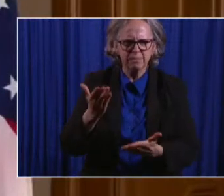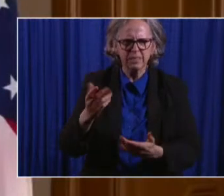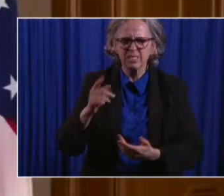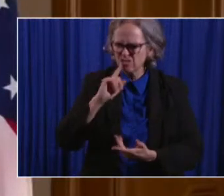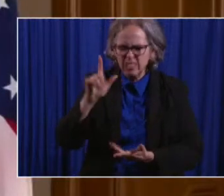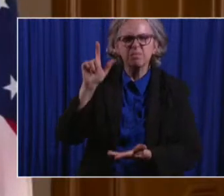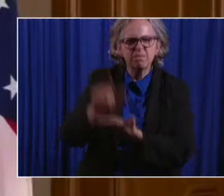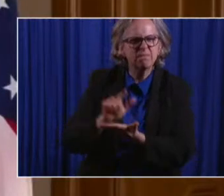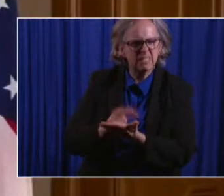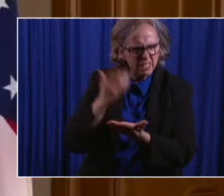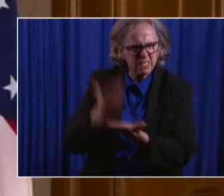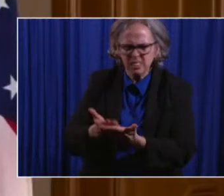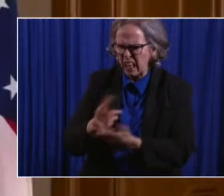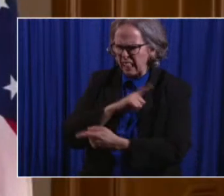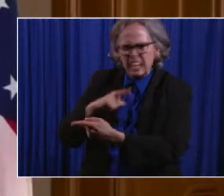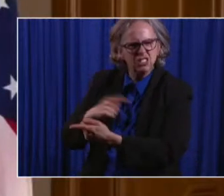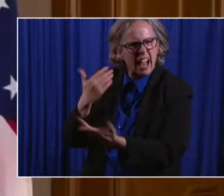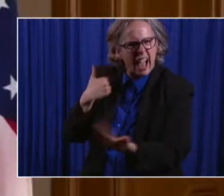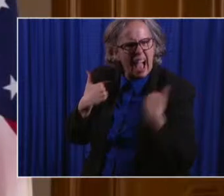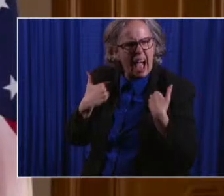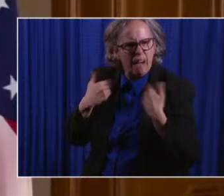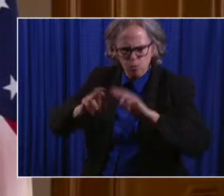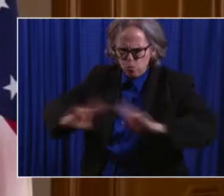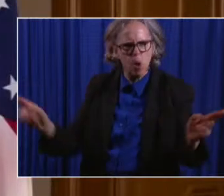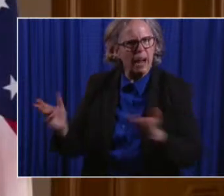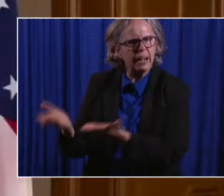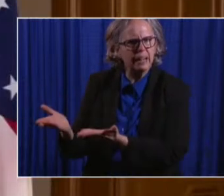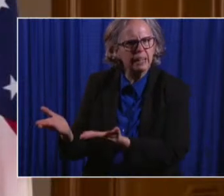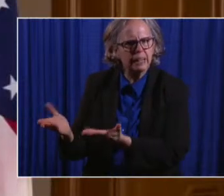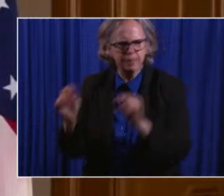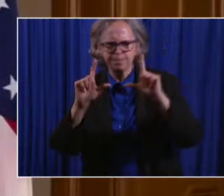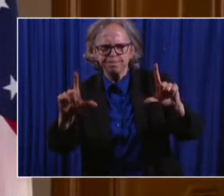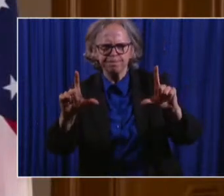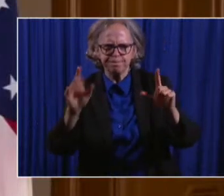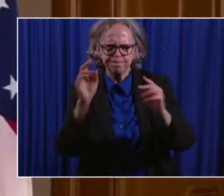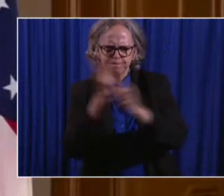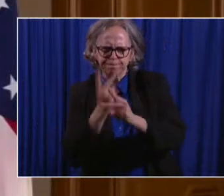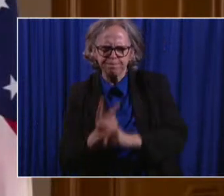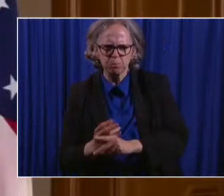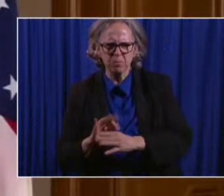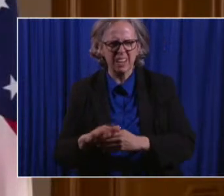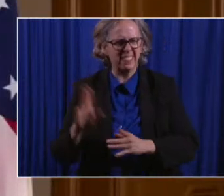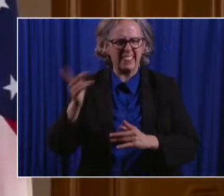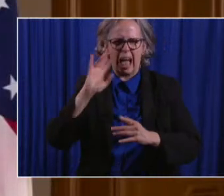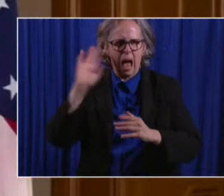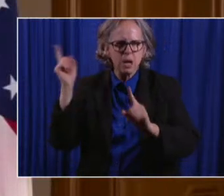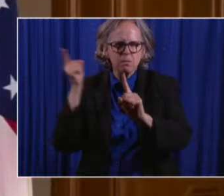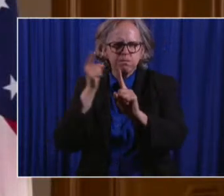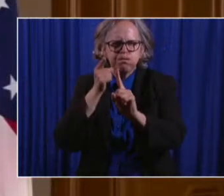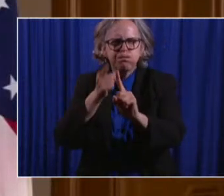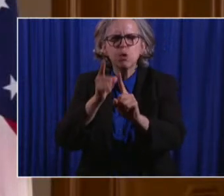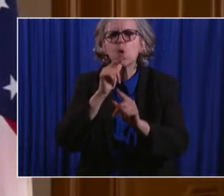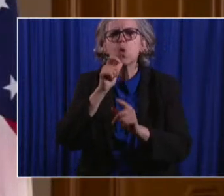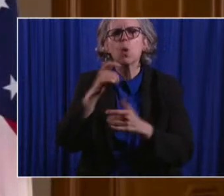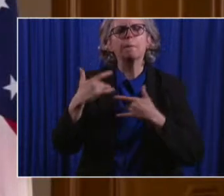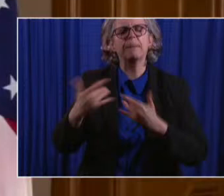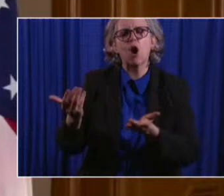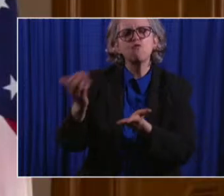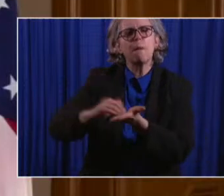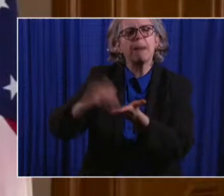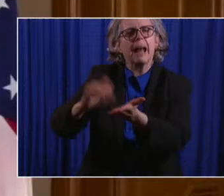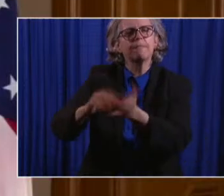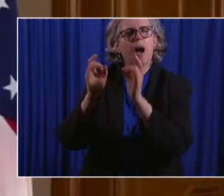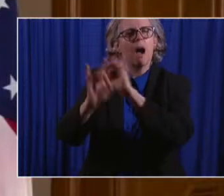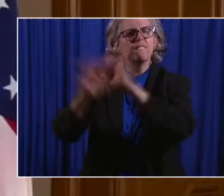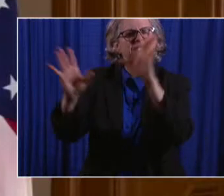of the legislature to go after repeat violent offenders and get them out of our communities.